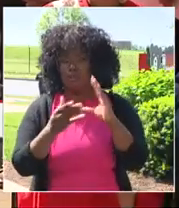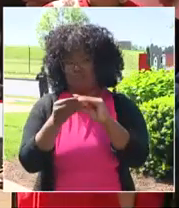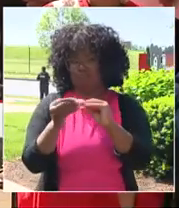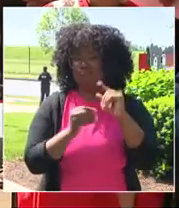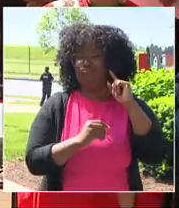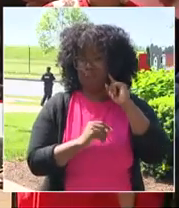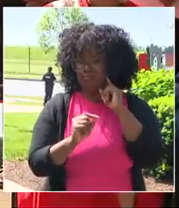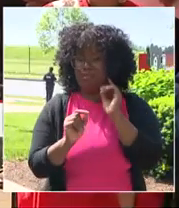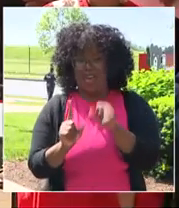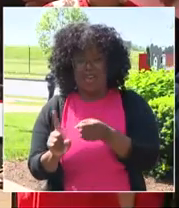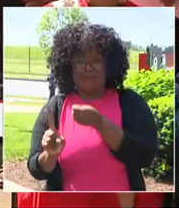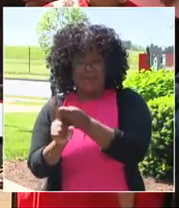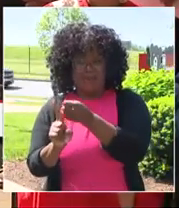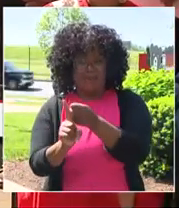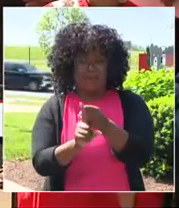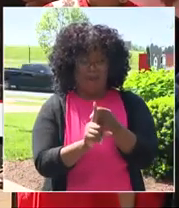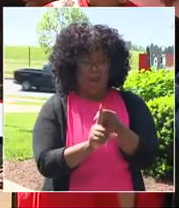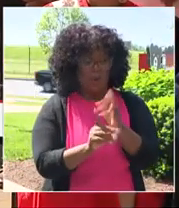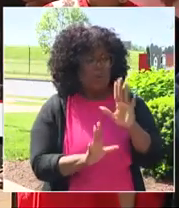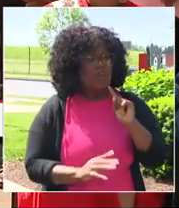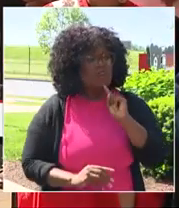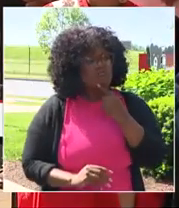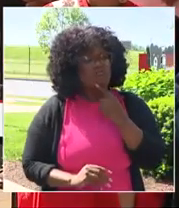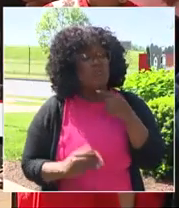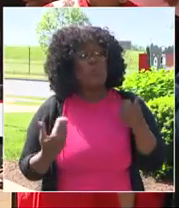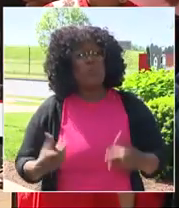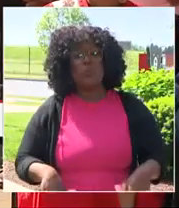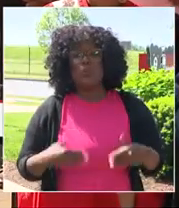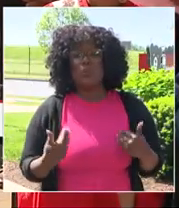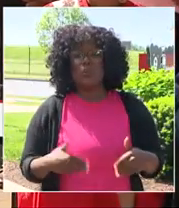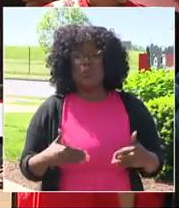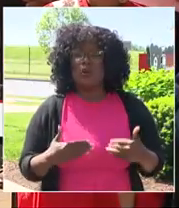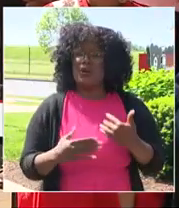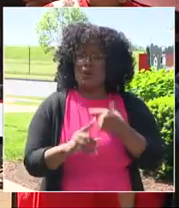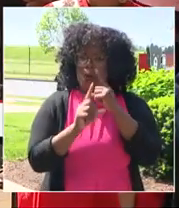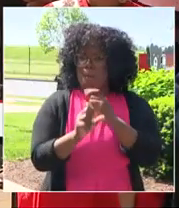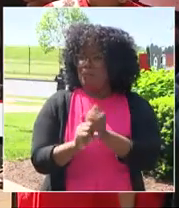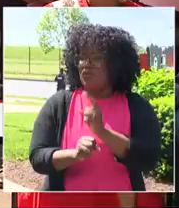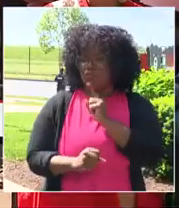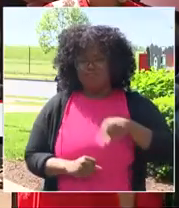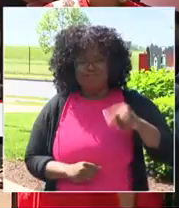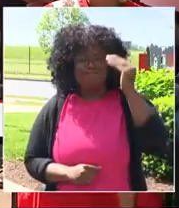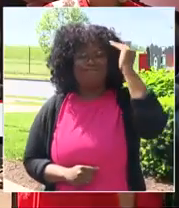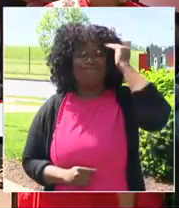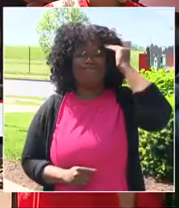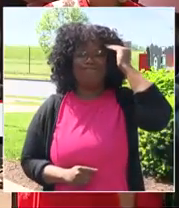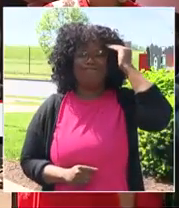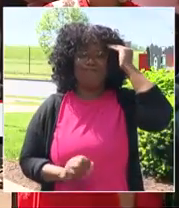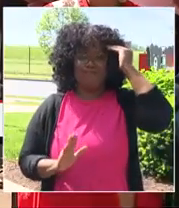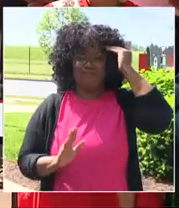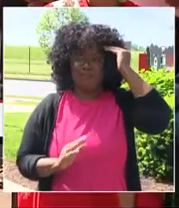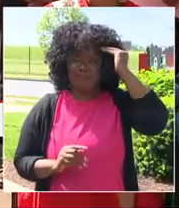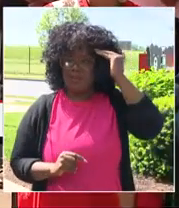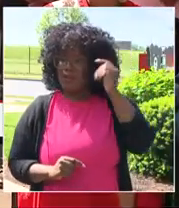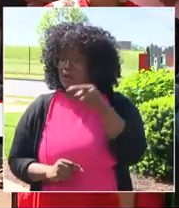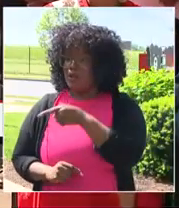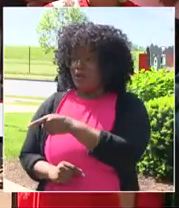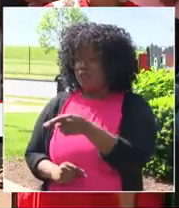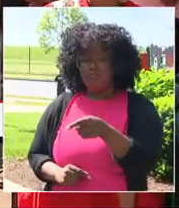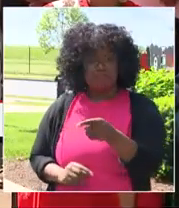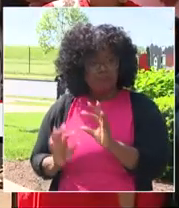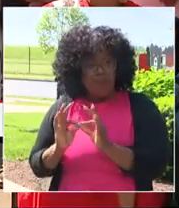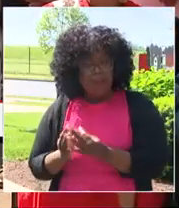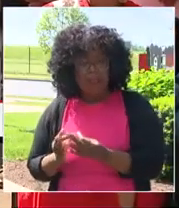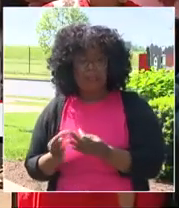everyone. And I just really want to make sure we all have relatives, we all have family, we all have friends. Many of us around